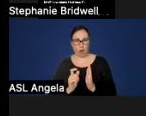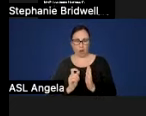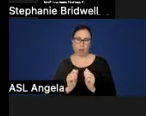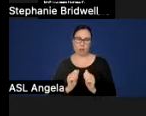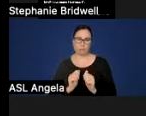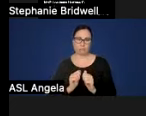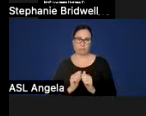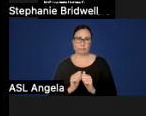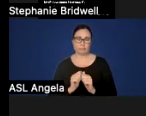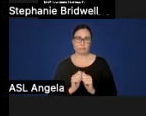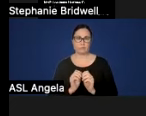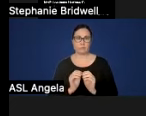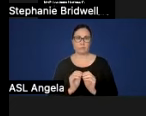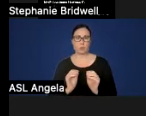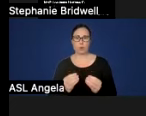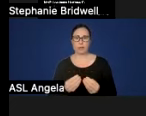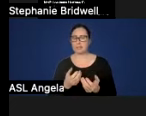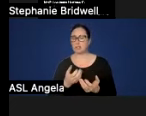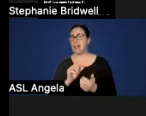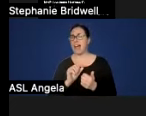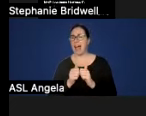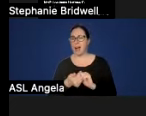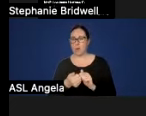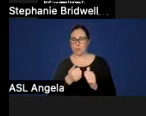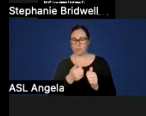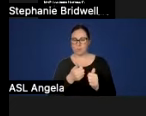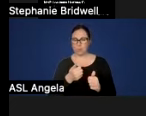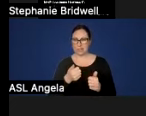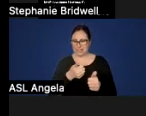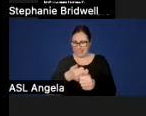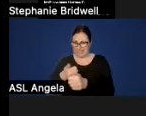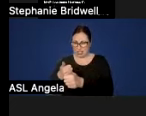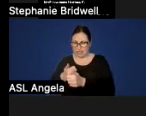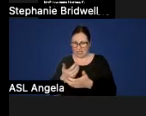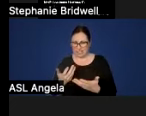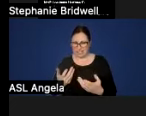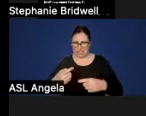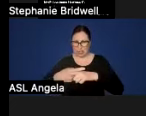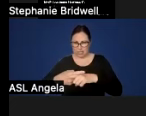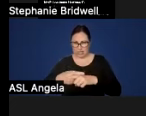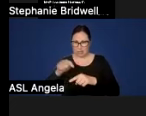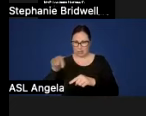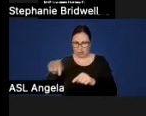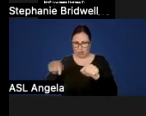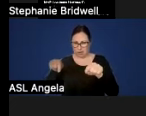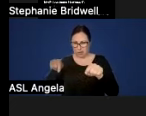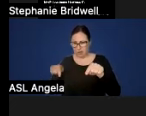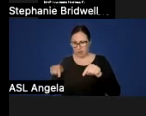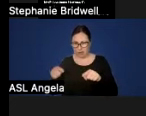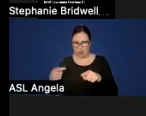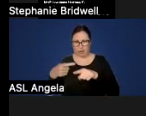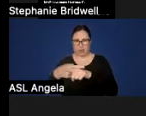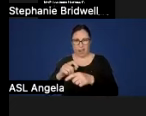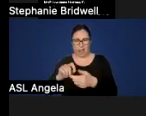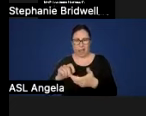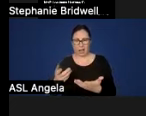different entities intersect, and how can we come together in a way that really is victim centered